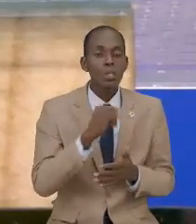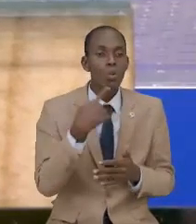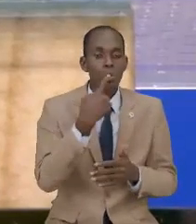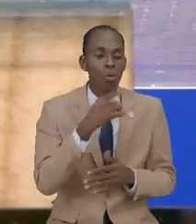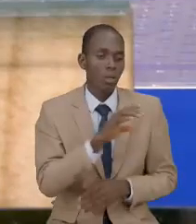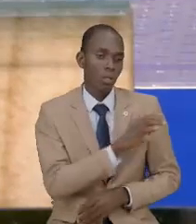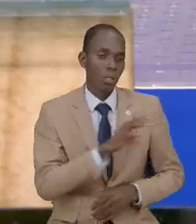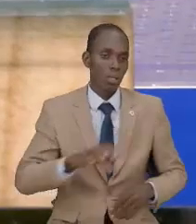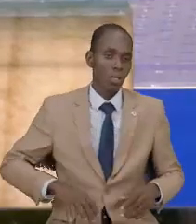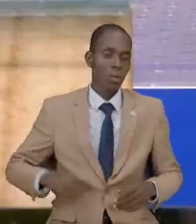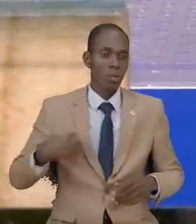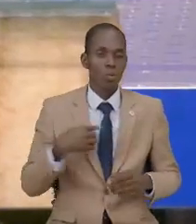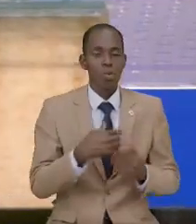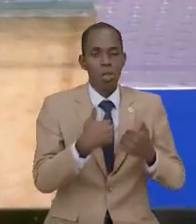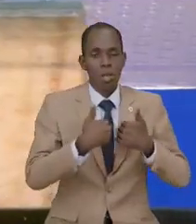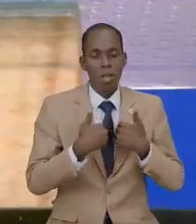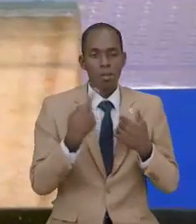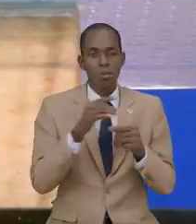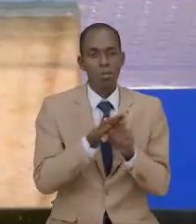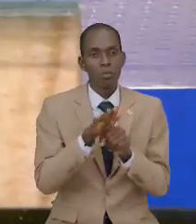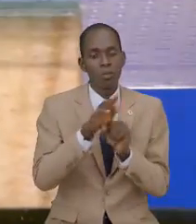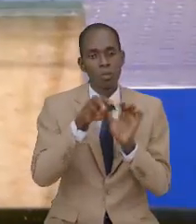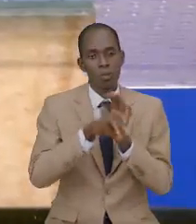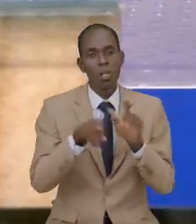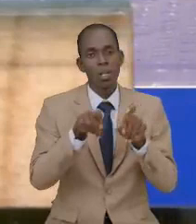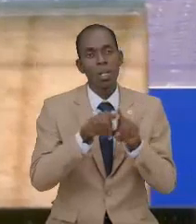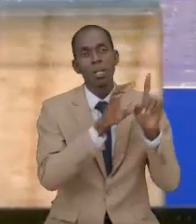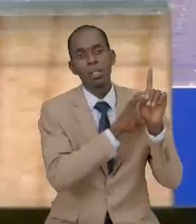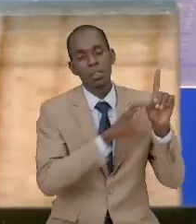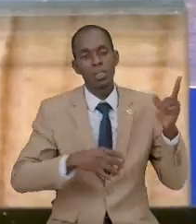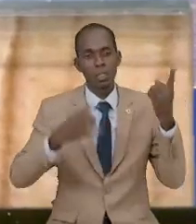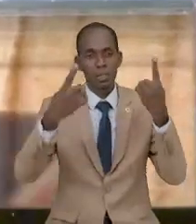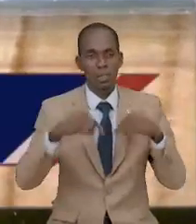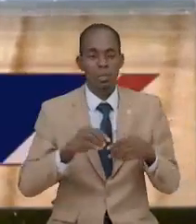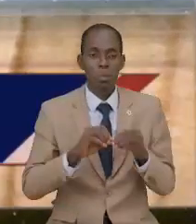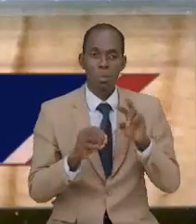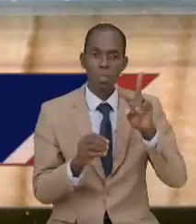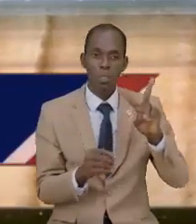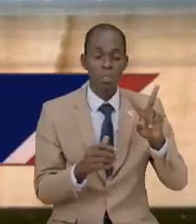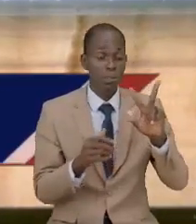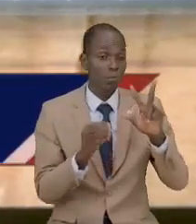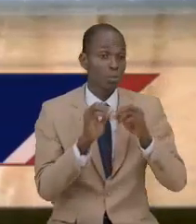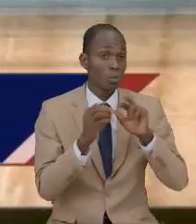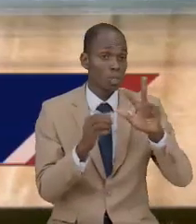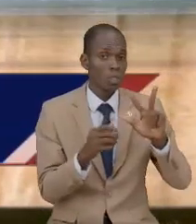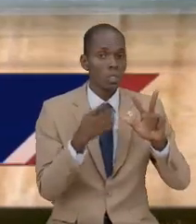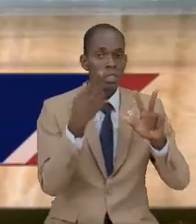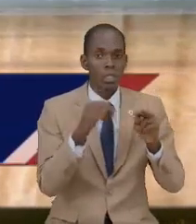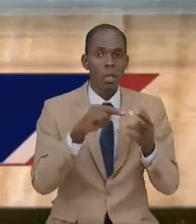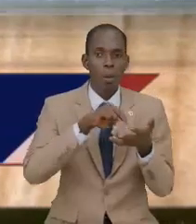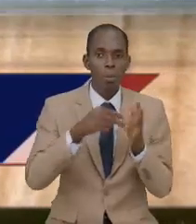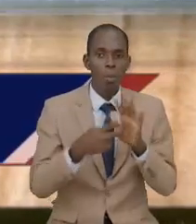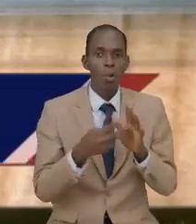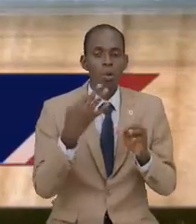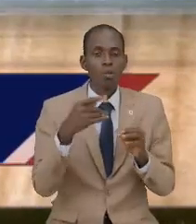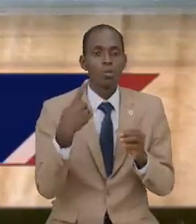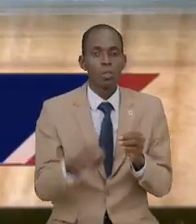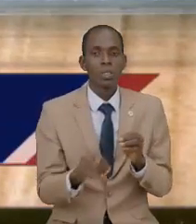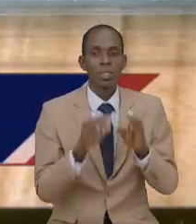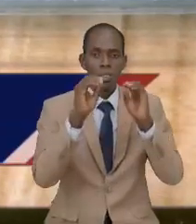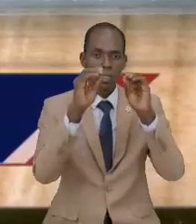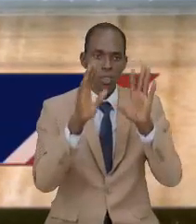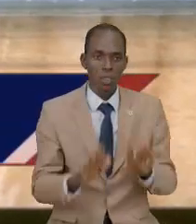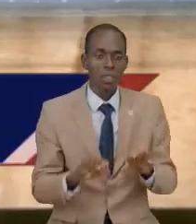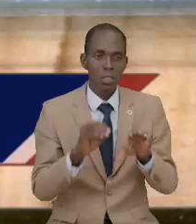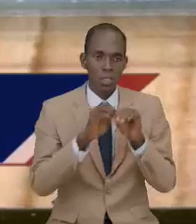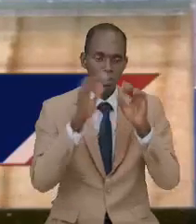fulfillment as Christ has come. Number three is the purpose of the schoolmaster in focus. Let's